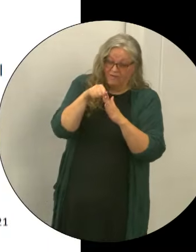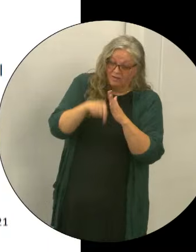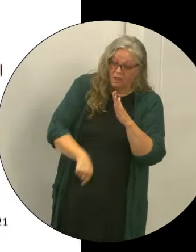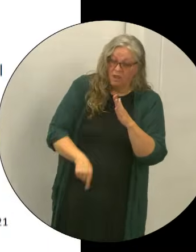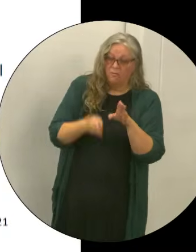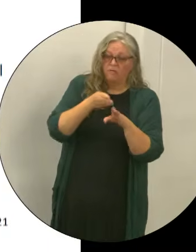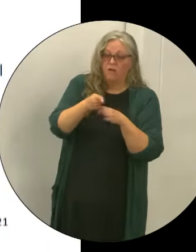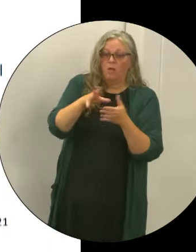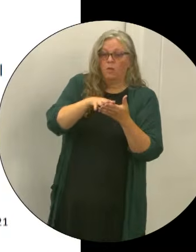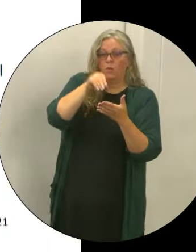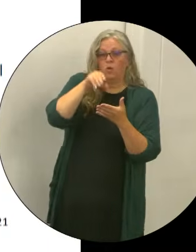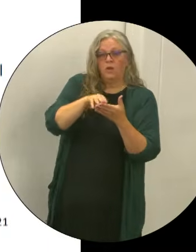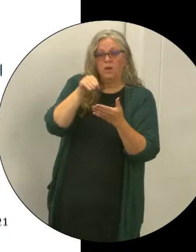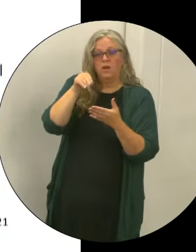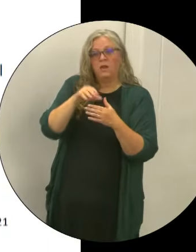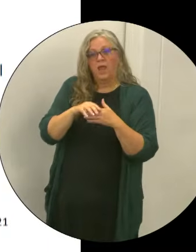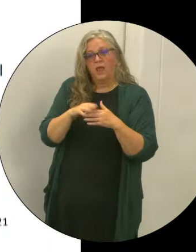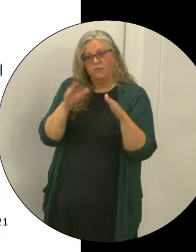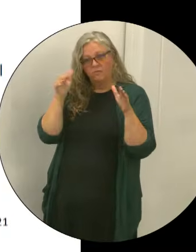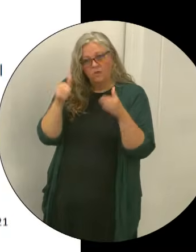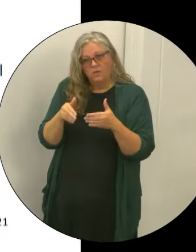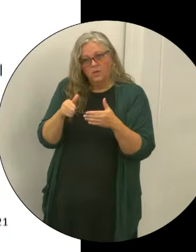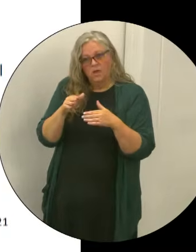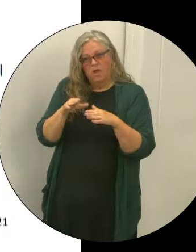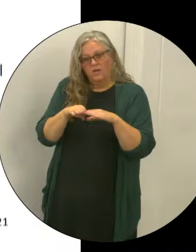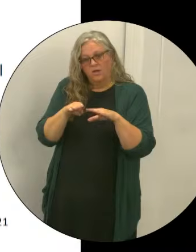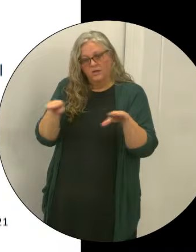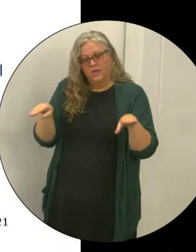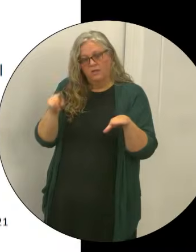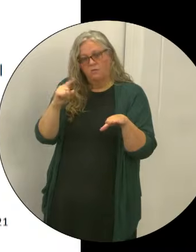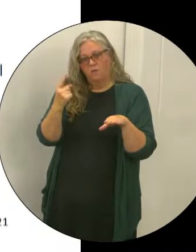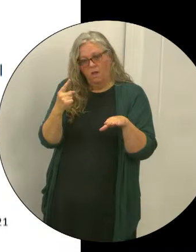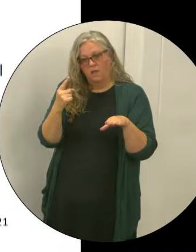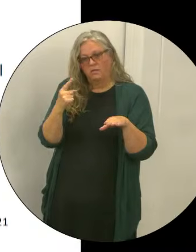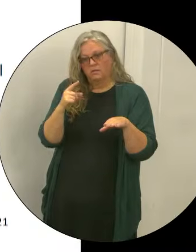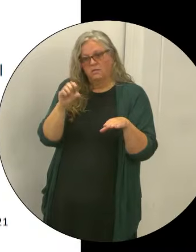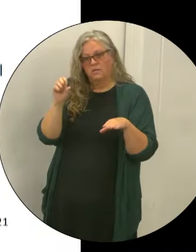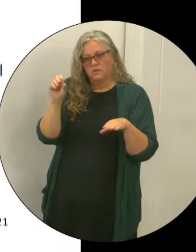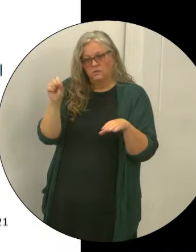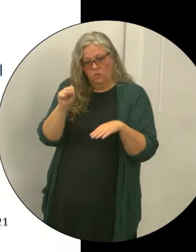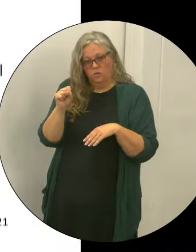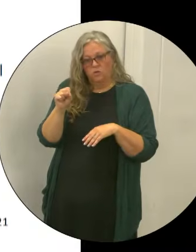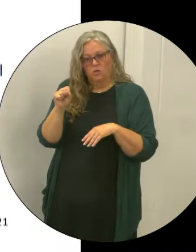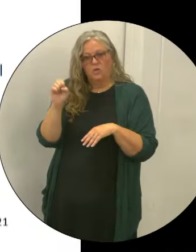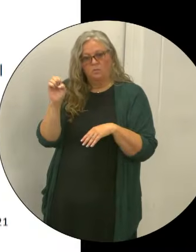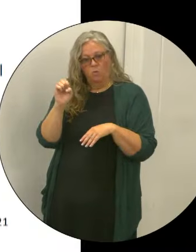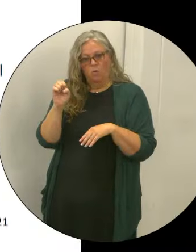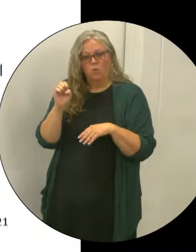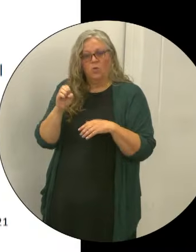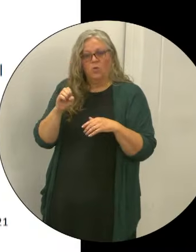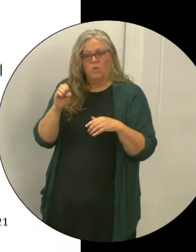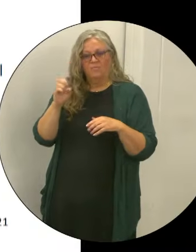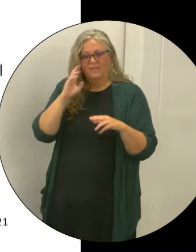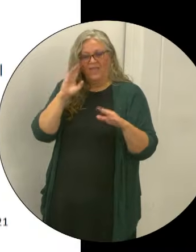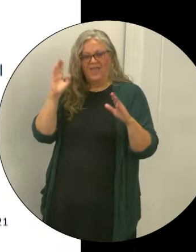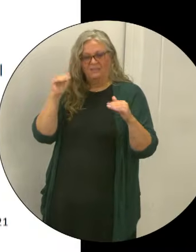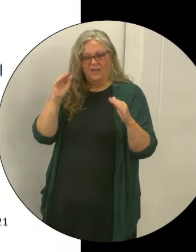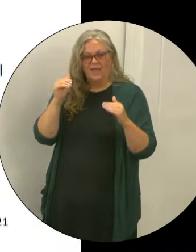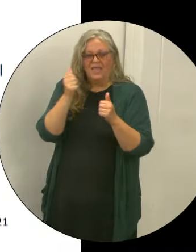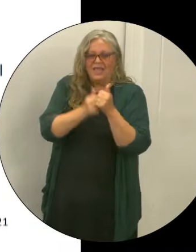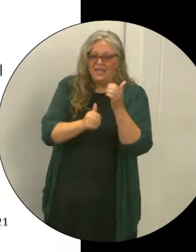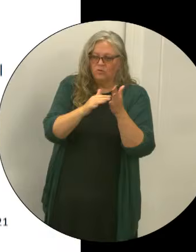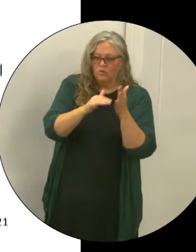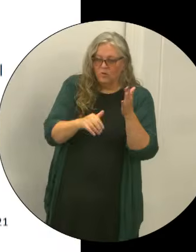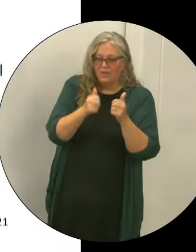focused on sharpening our Tier 1 social-emotional behavior expectations. Our goal is to ensure that every student in every